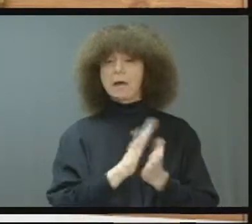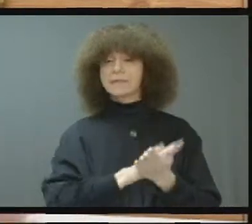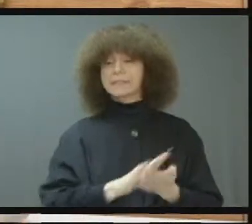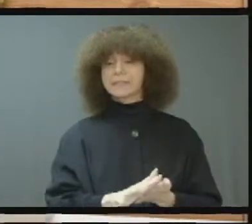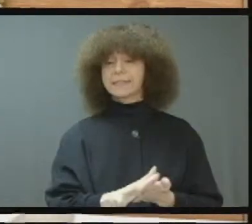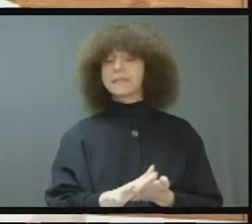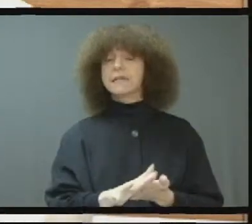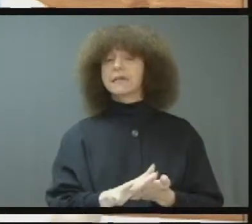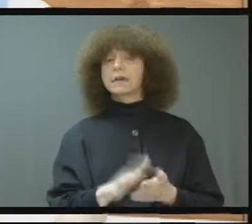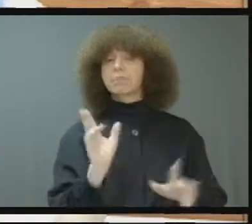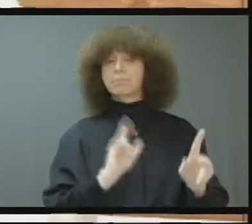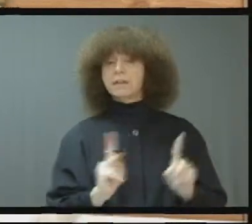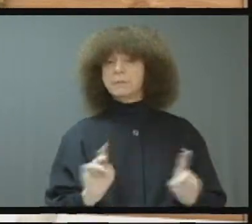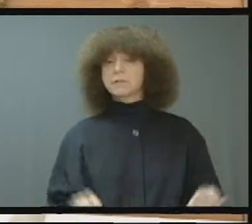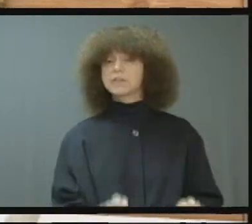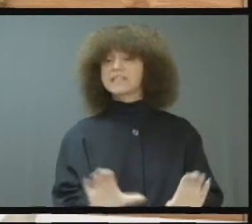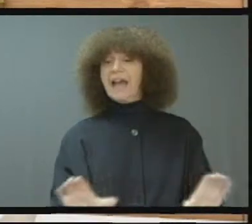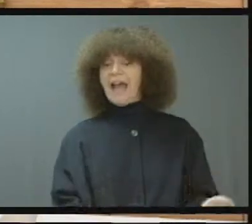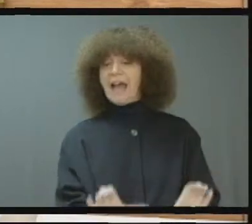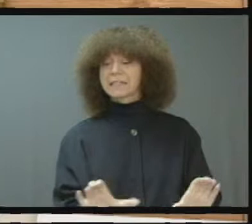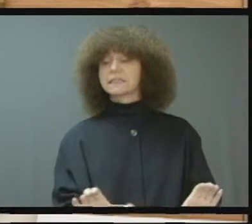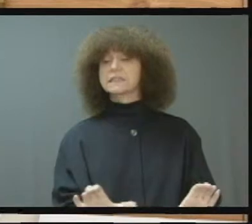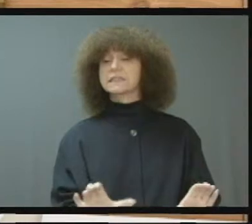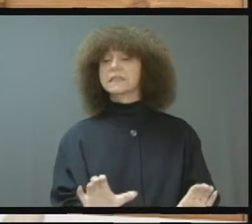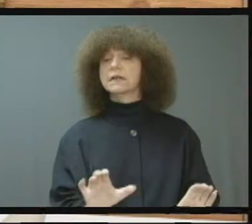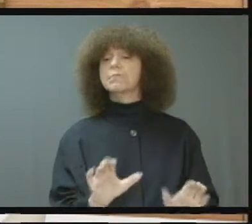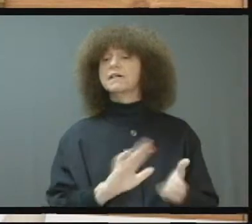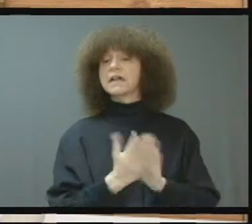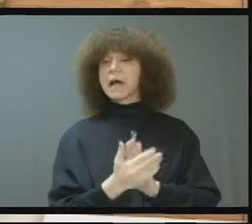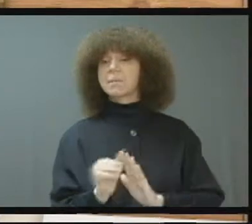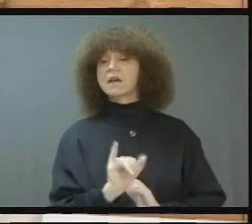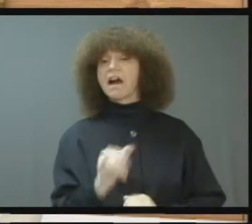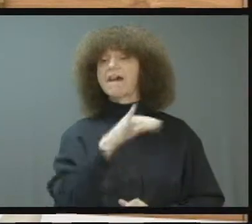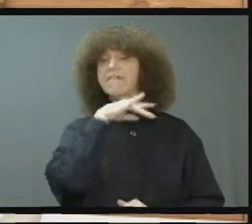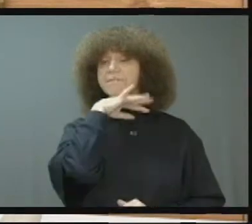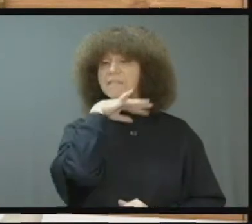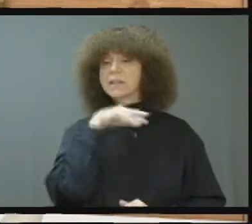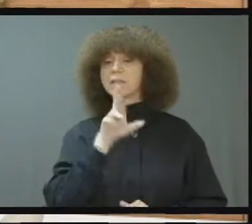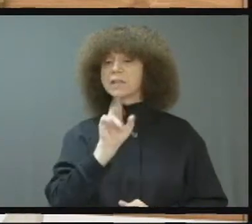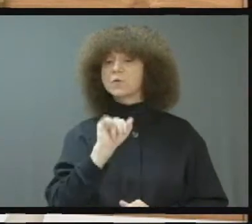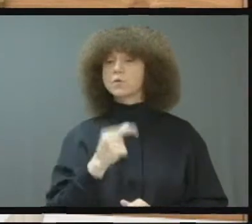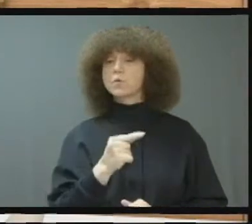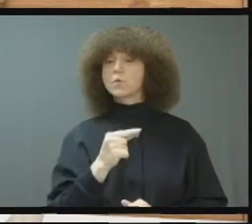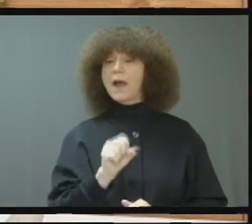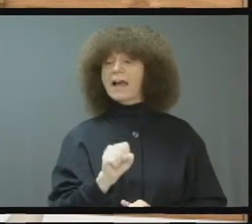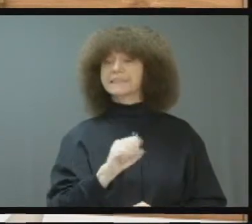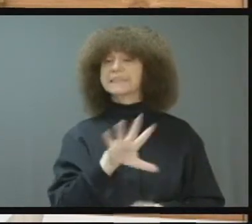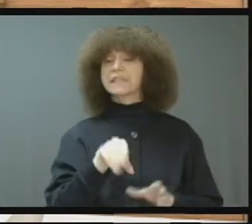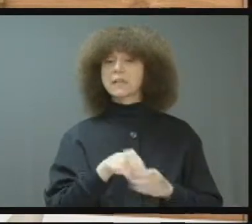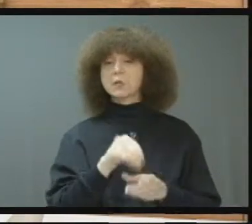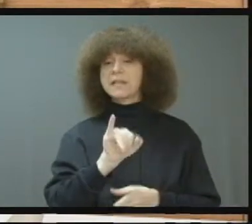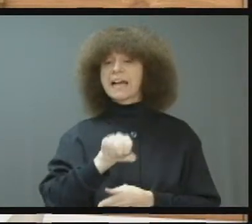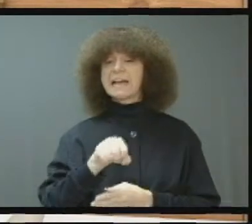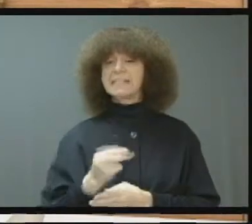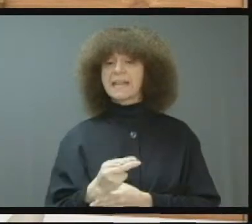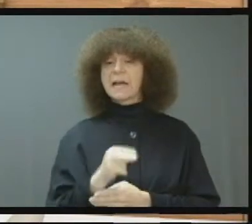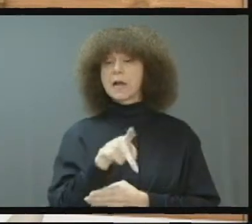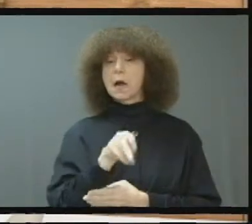acts are like filthy rags. He's including himself here. The Apostle Paul lamented in the book of Romans,